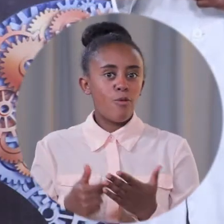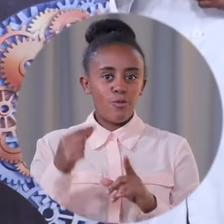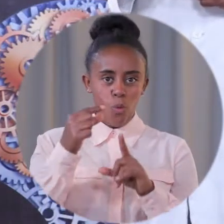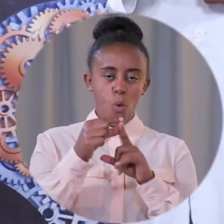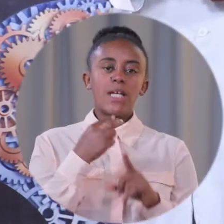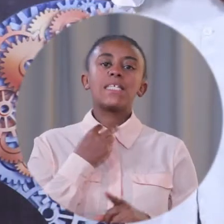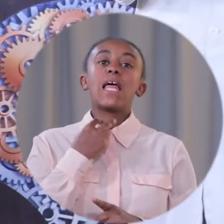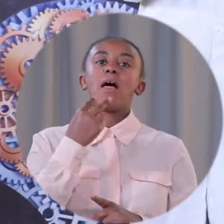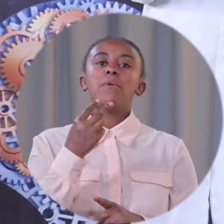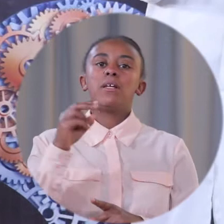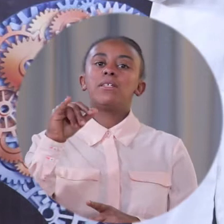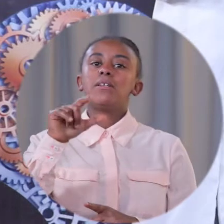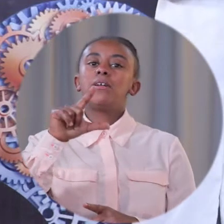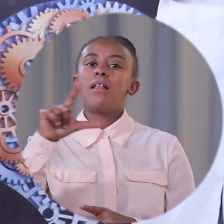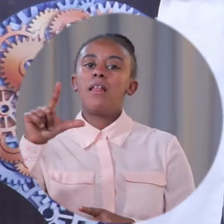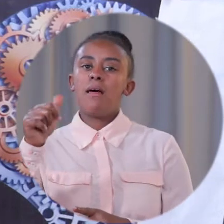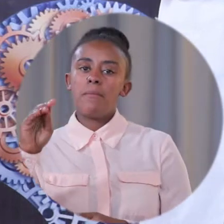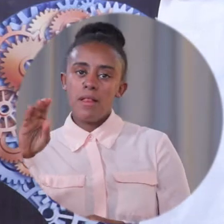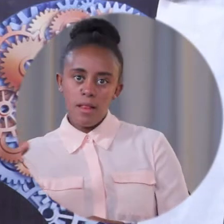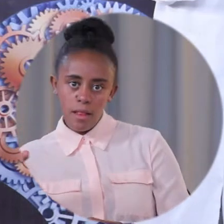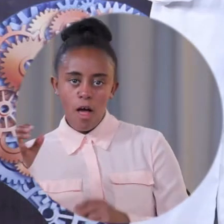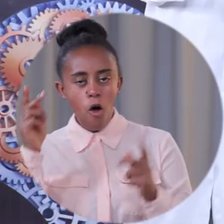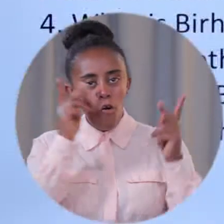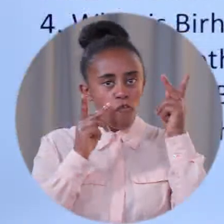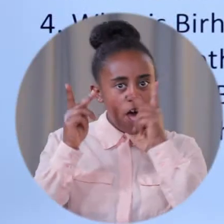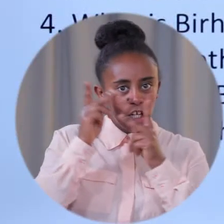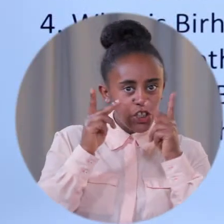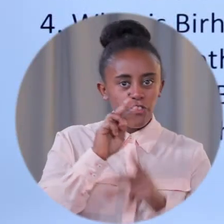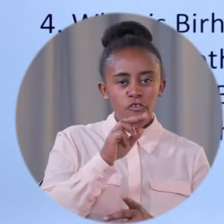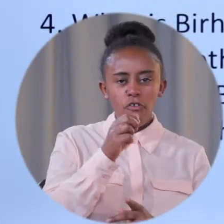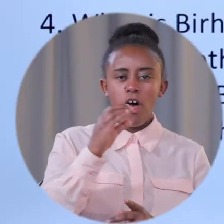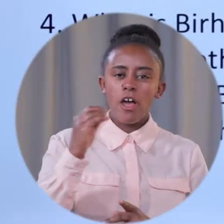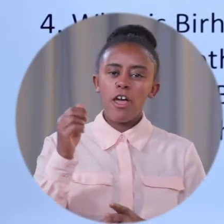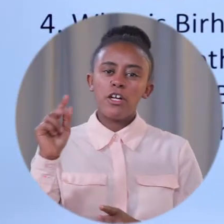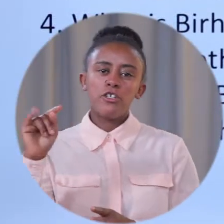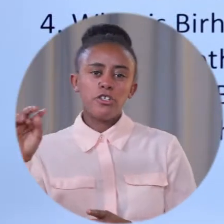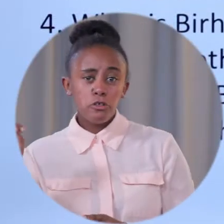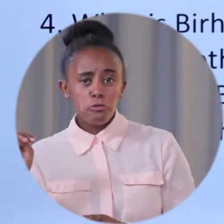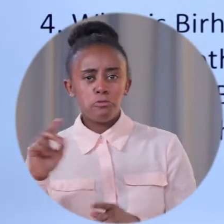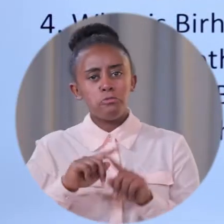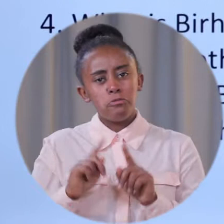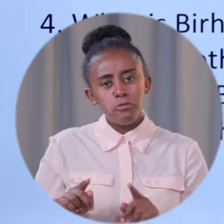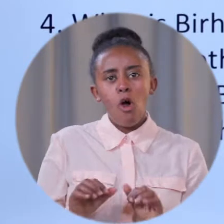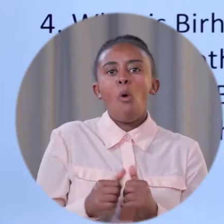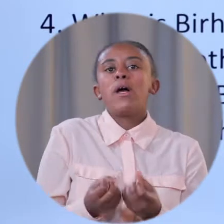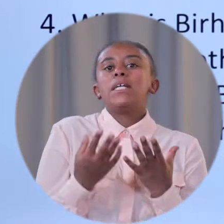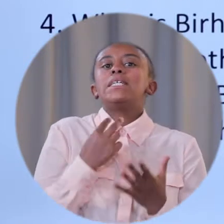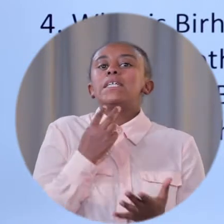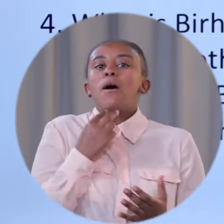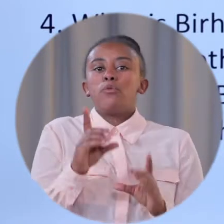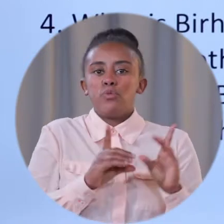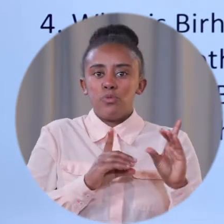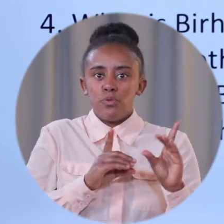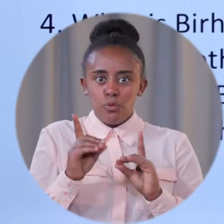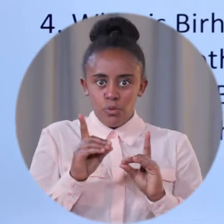syllables, vacation, and the other some words. How many syllables do they have? Again,